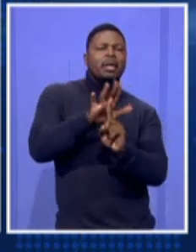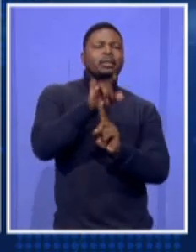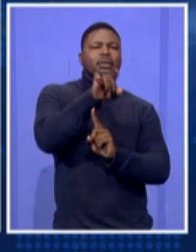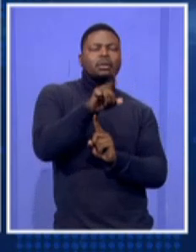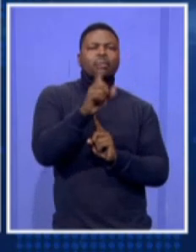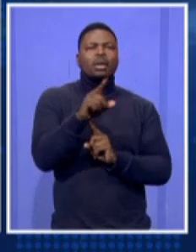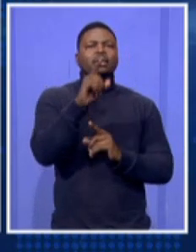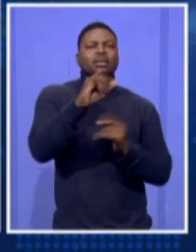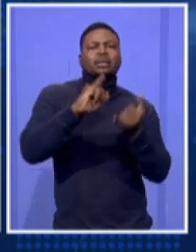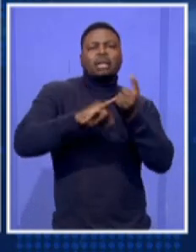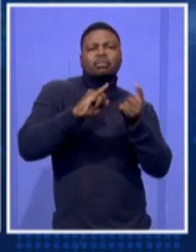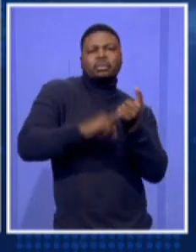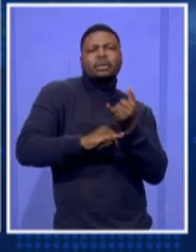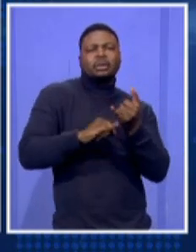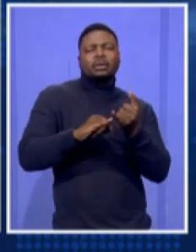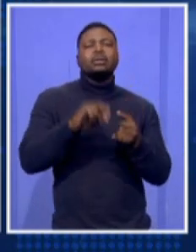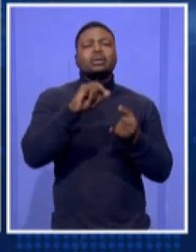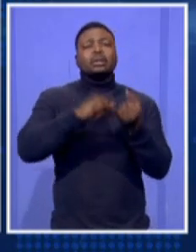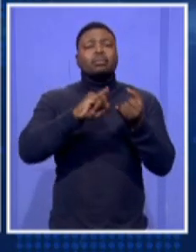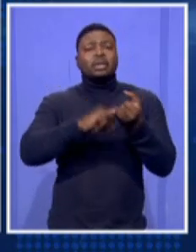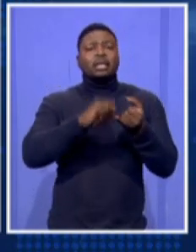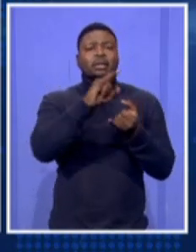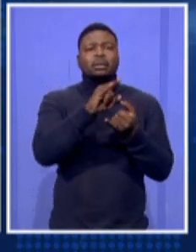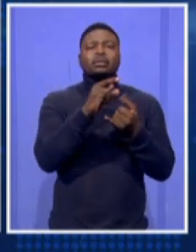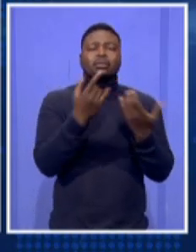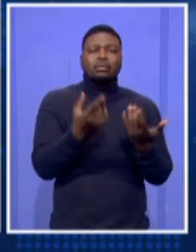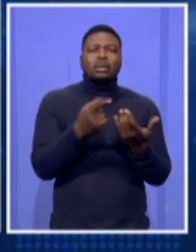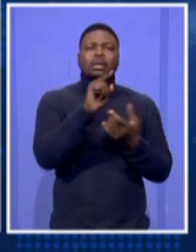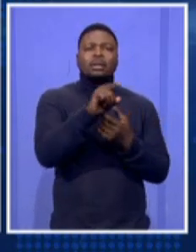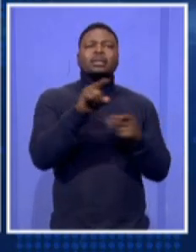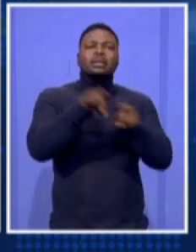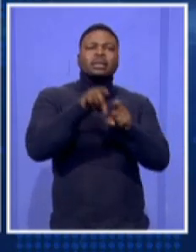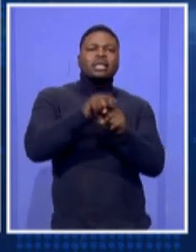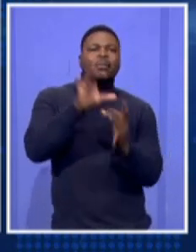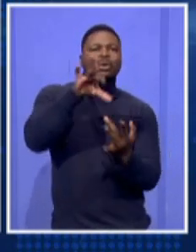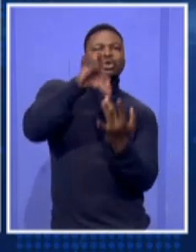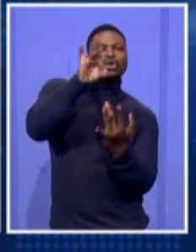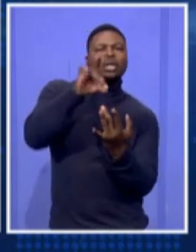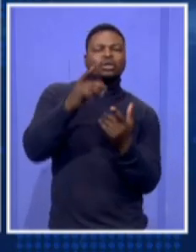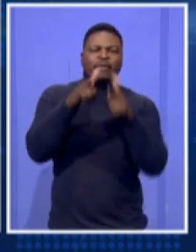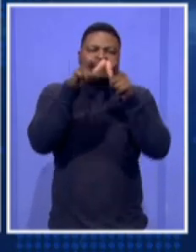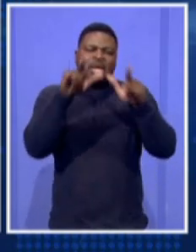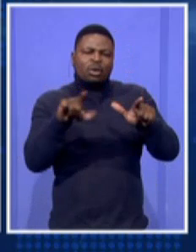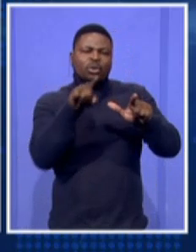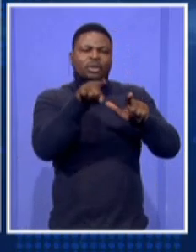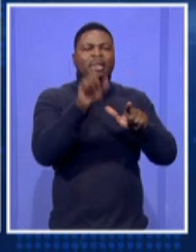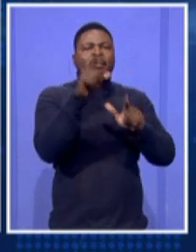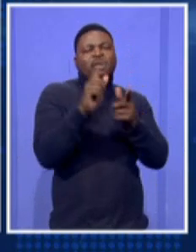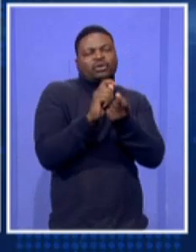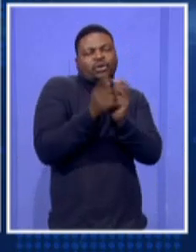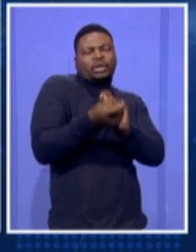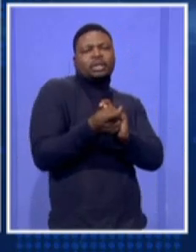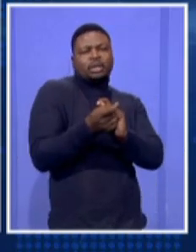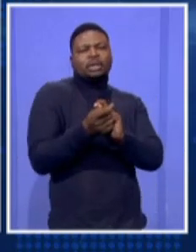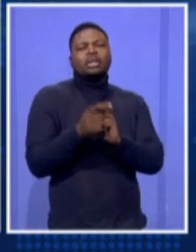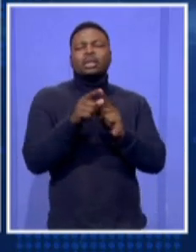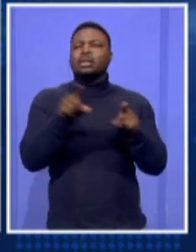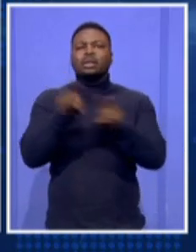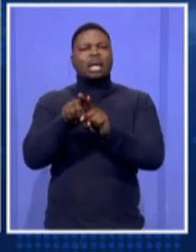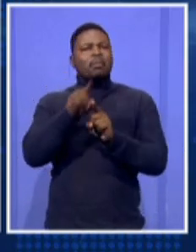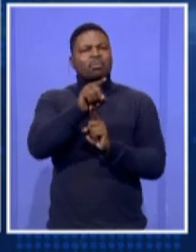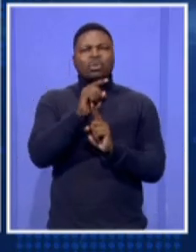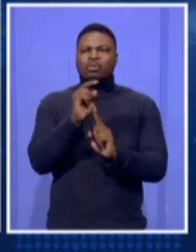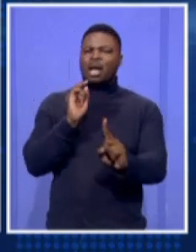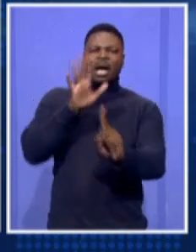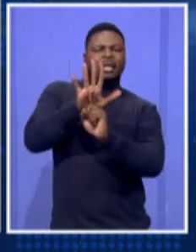school. And so in some instances, the choice of language might be changed, but that's in no way an attack on any